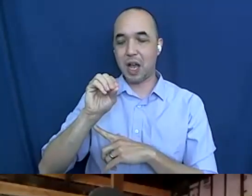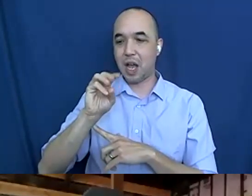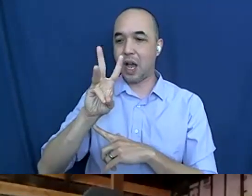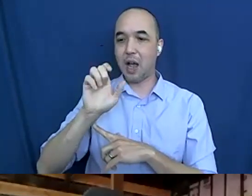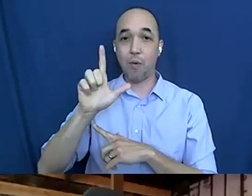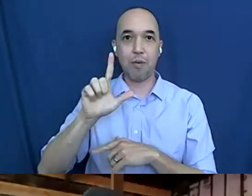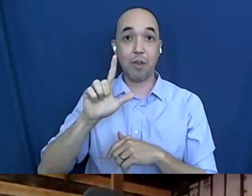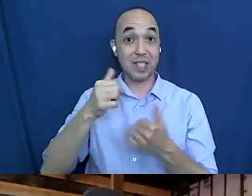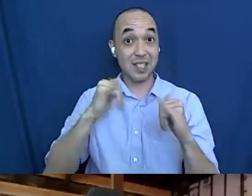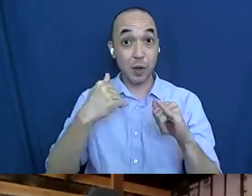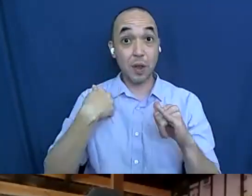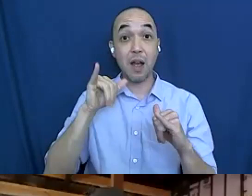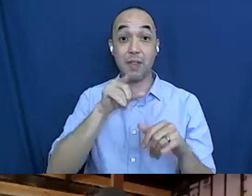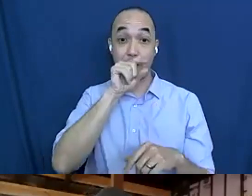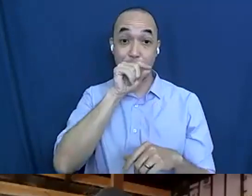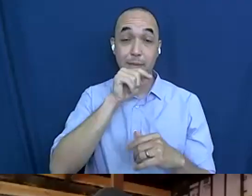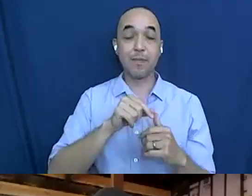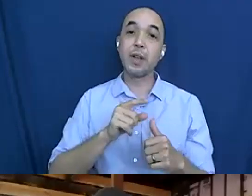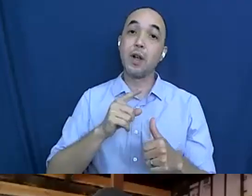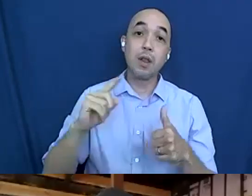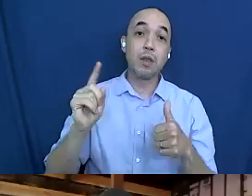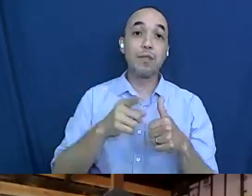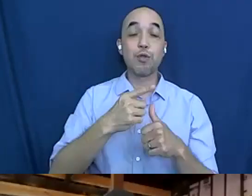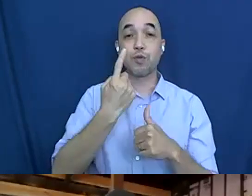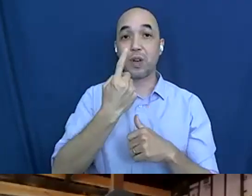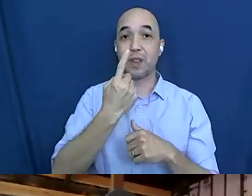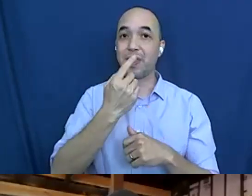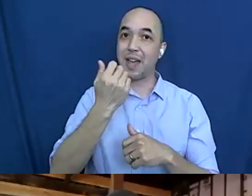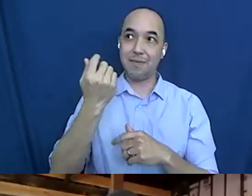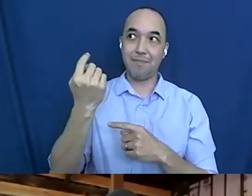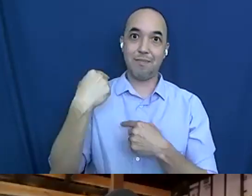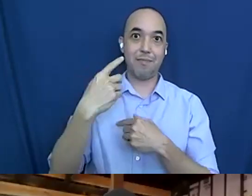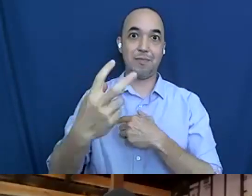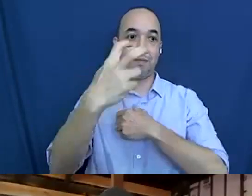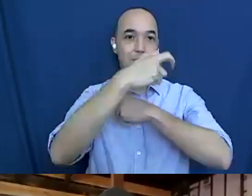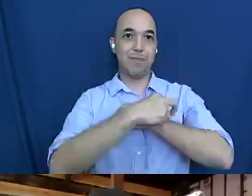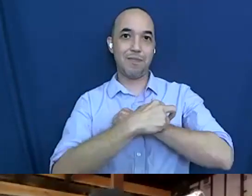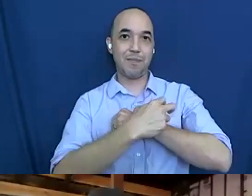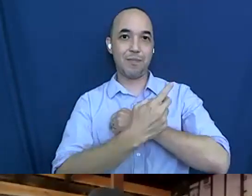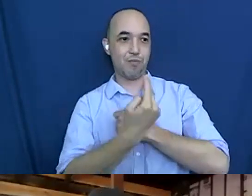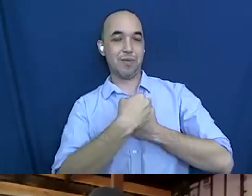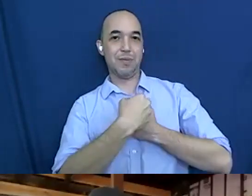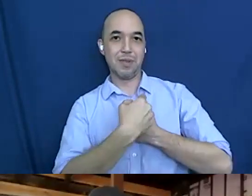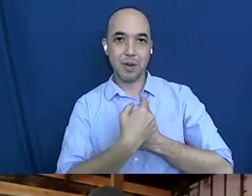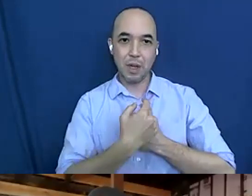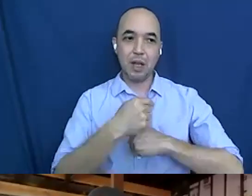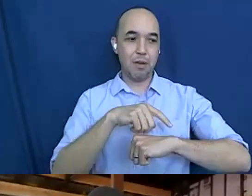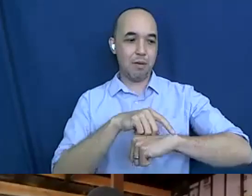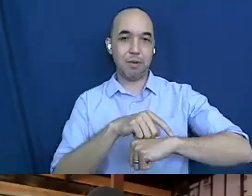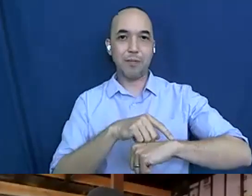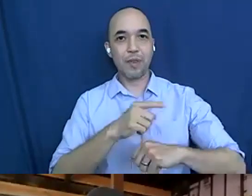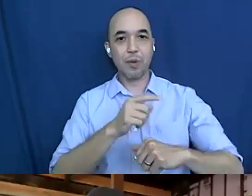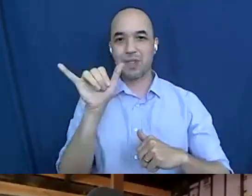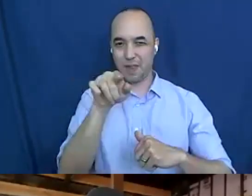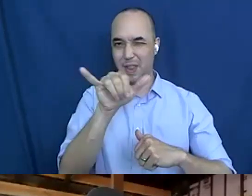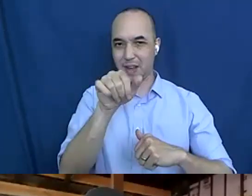me actually was this species here, which was a Harris hawk, which kind of pushed me into knowing that I was going to become a falconer. Wow.